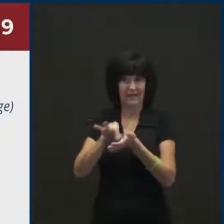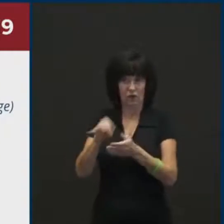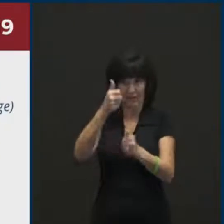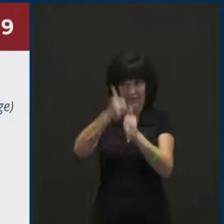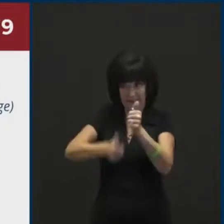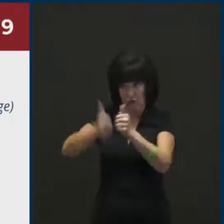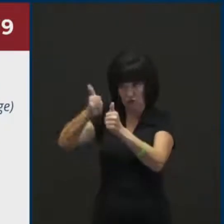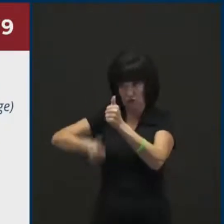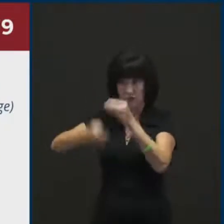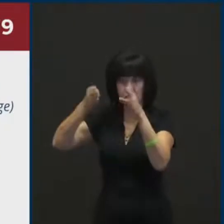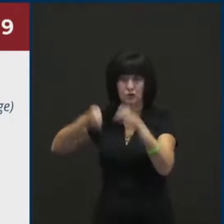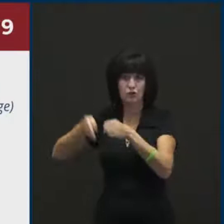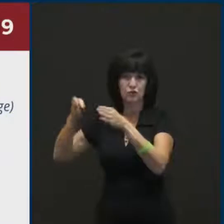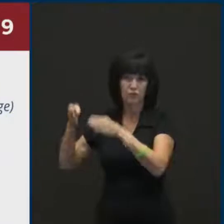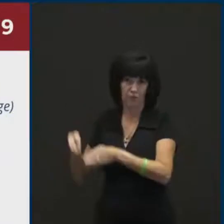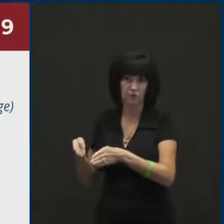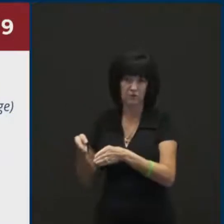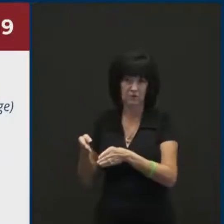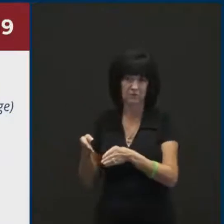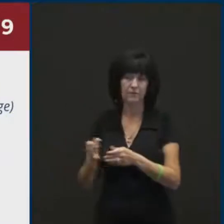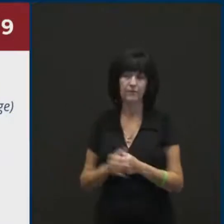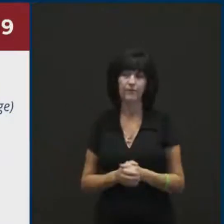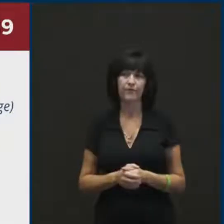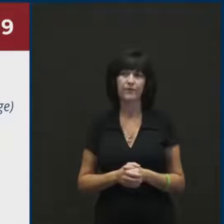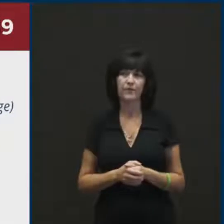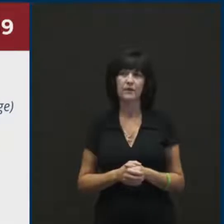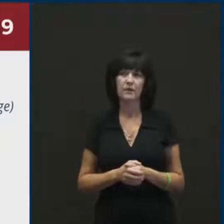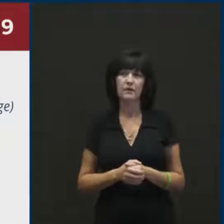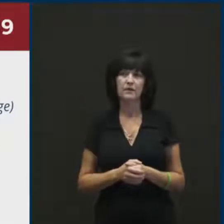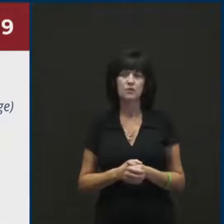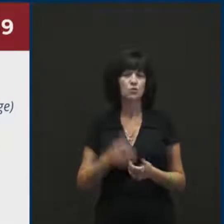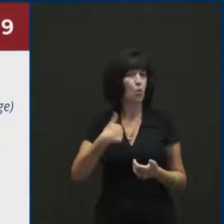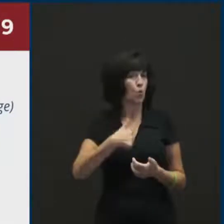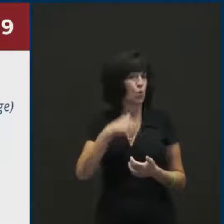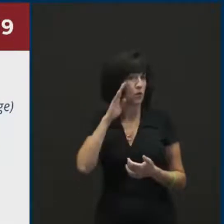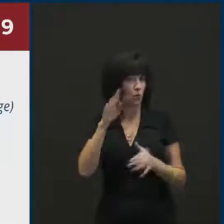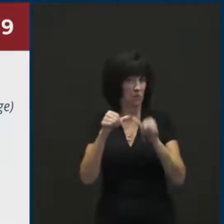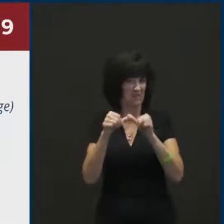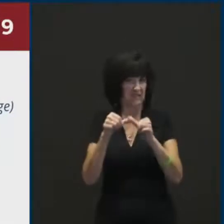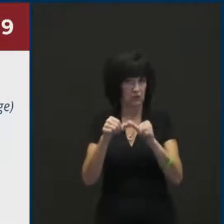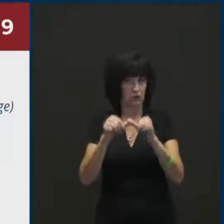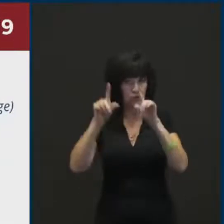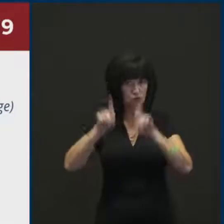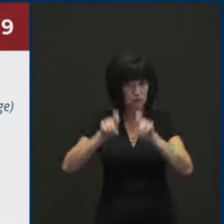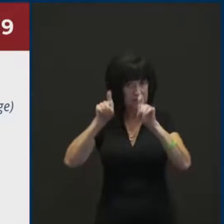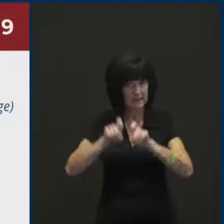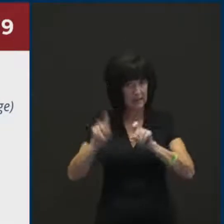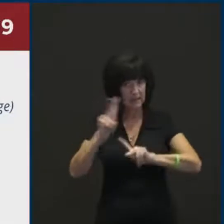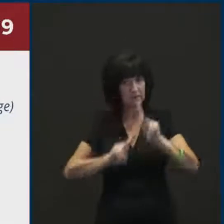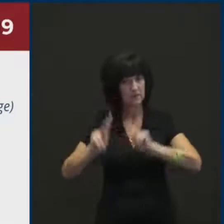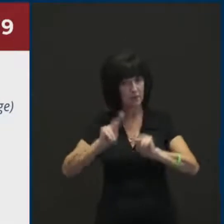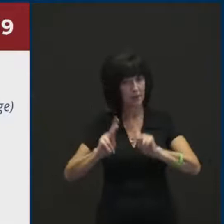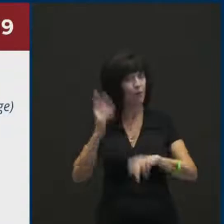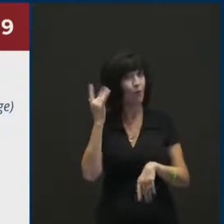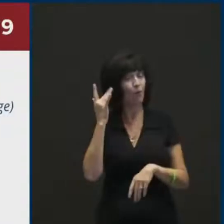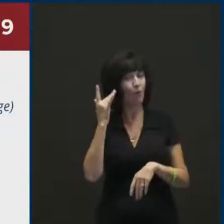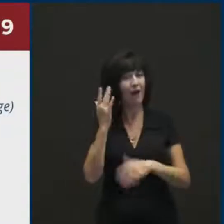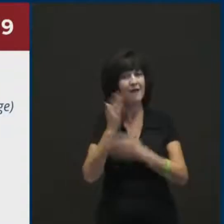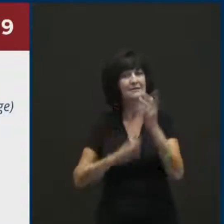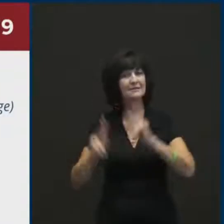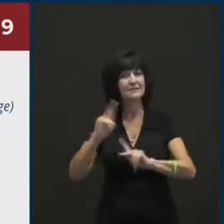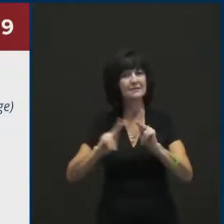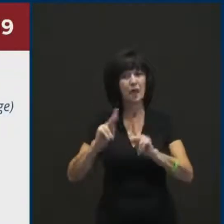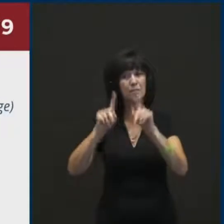the positive cases. And so as we continue to test people more than once, they drop out of